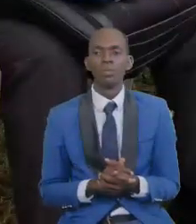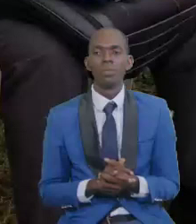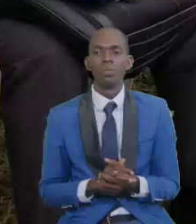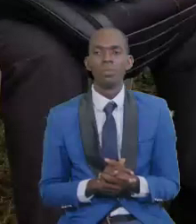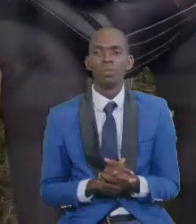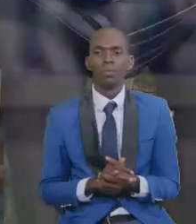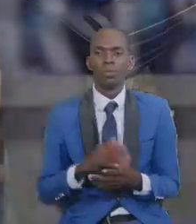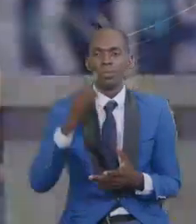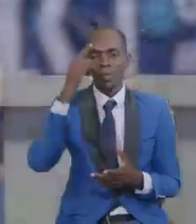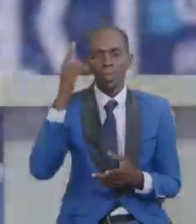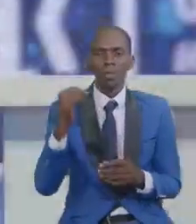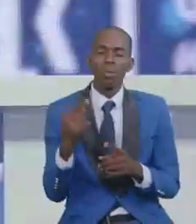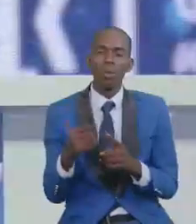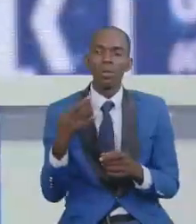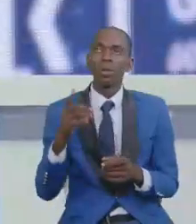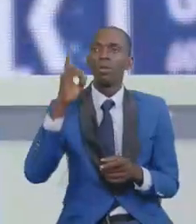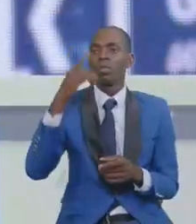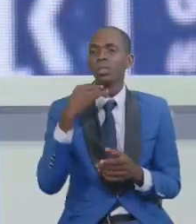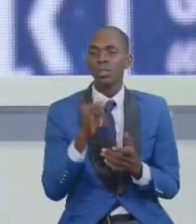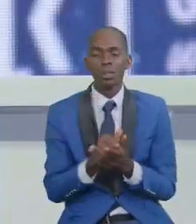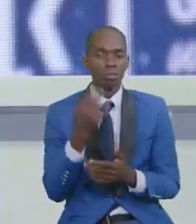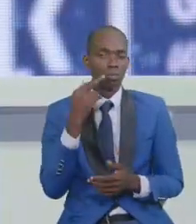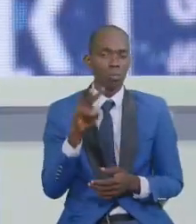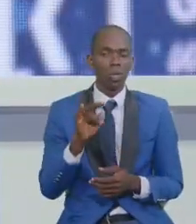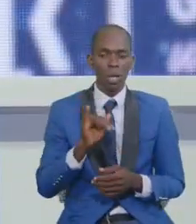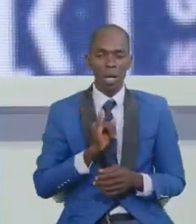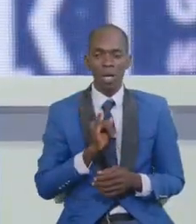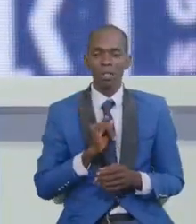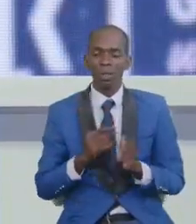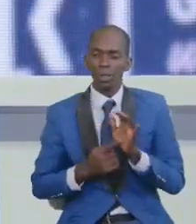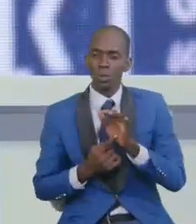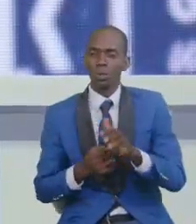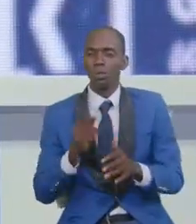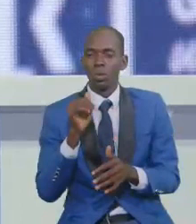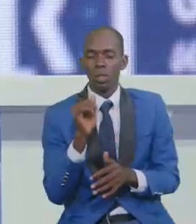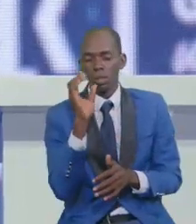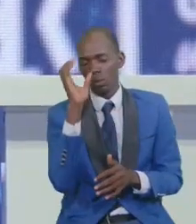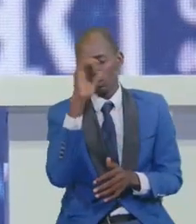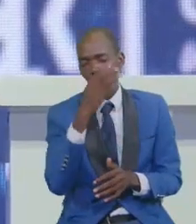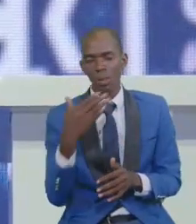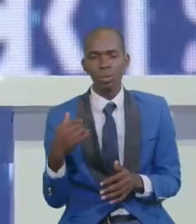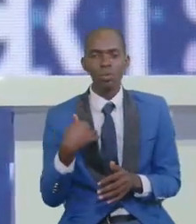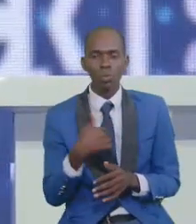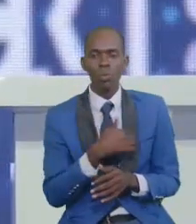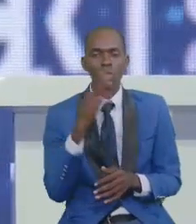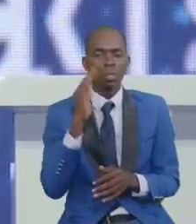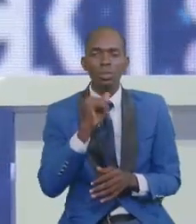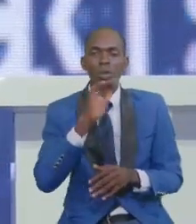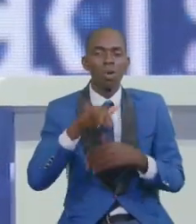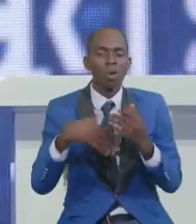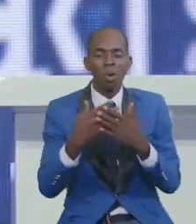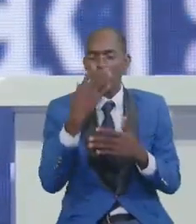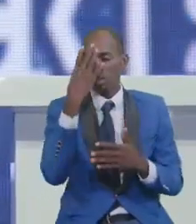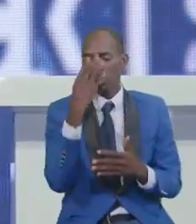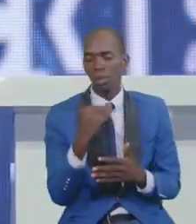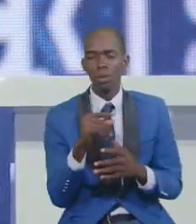Because the word of God says, behold, I show you a mystery. We shall not all sleep, but we shall all